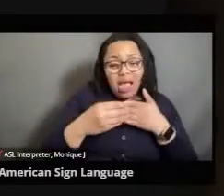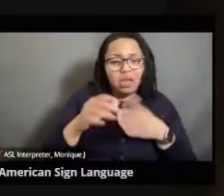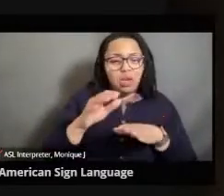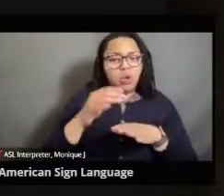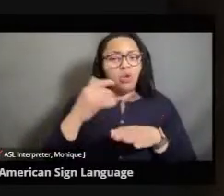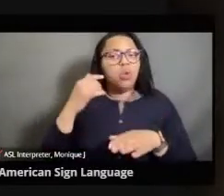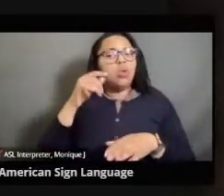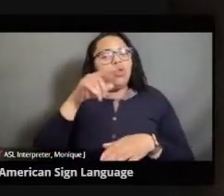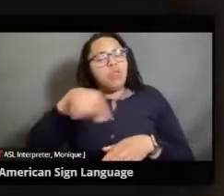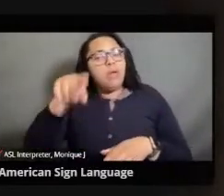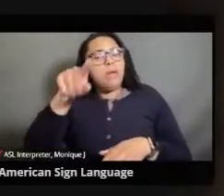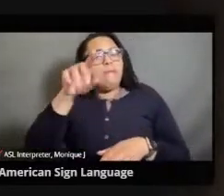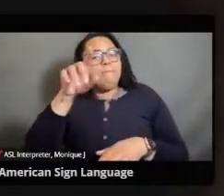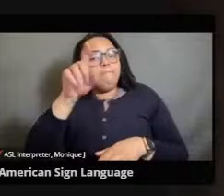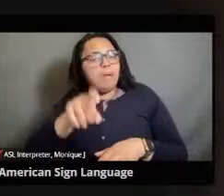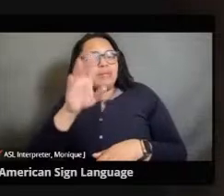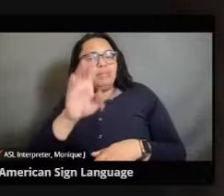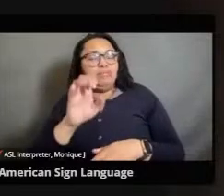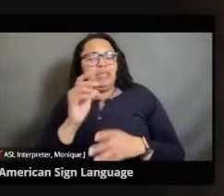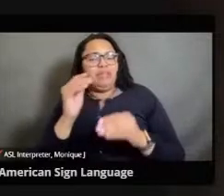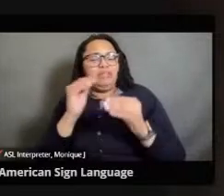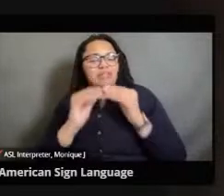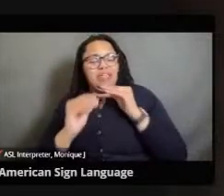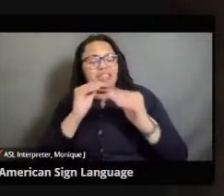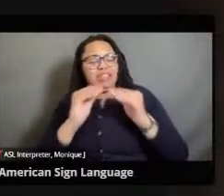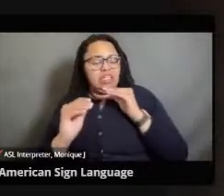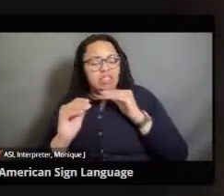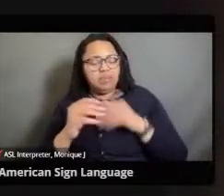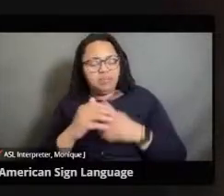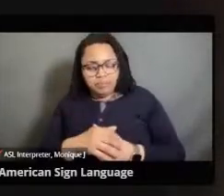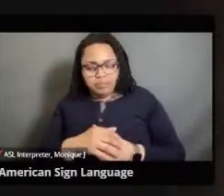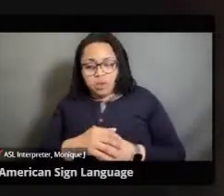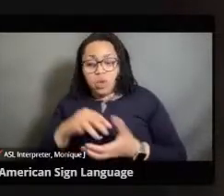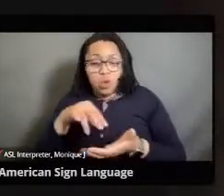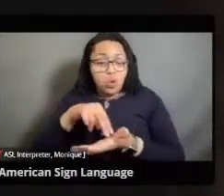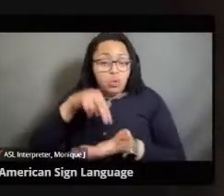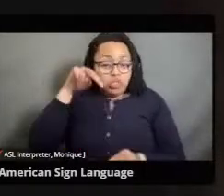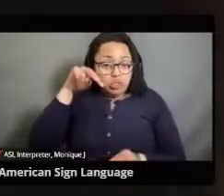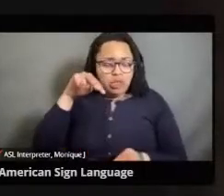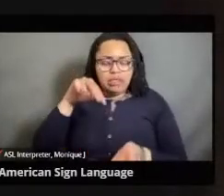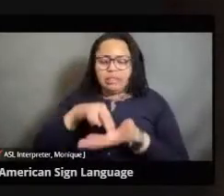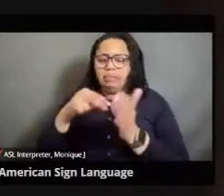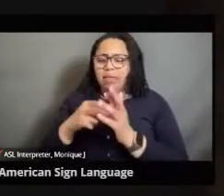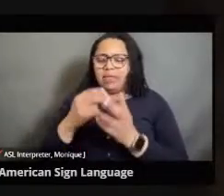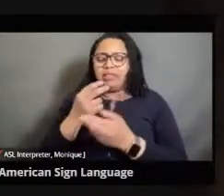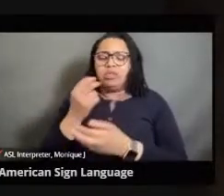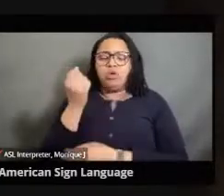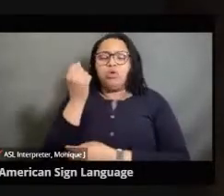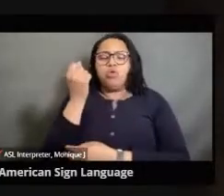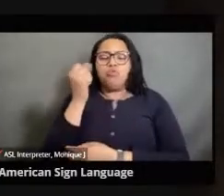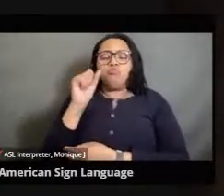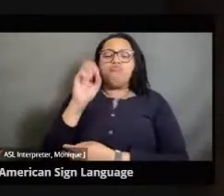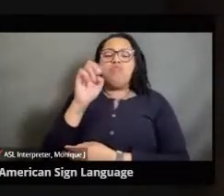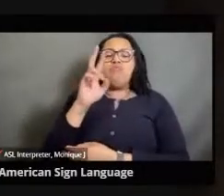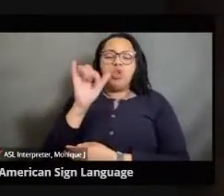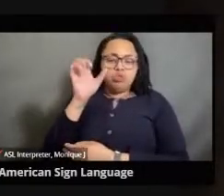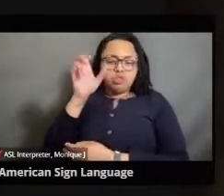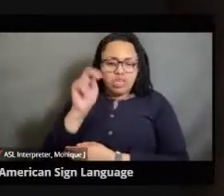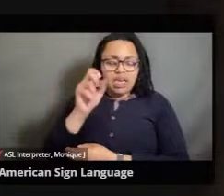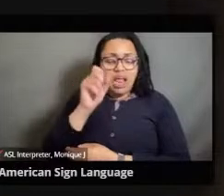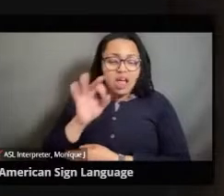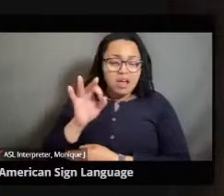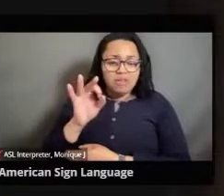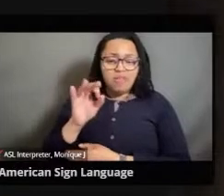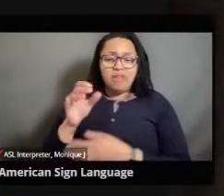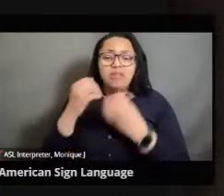a correction. Resurrection is a revolution of values to save the world